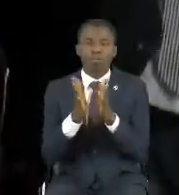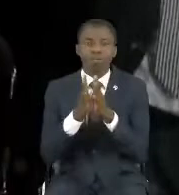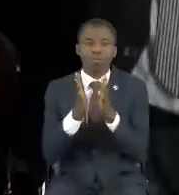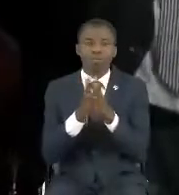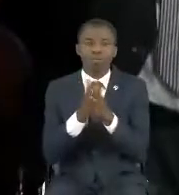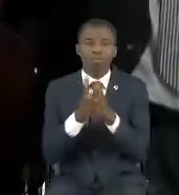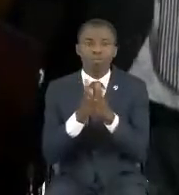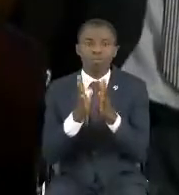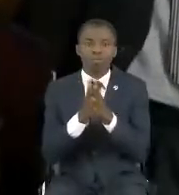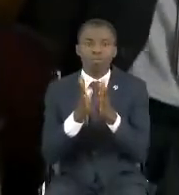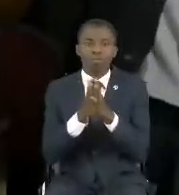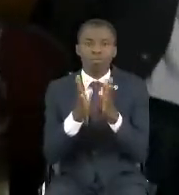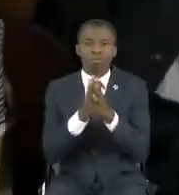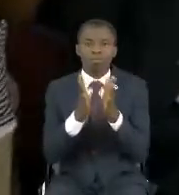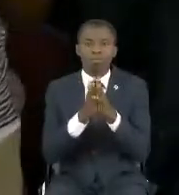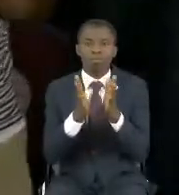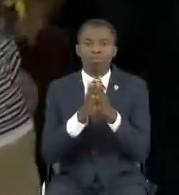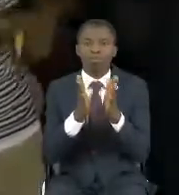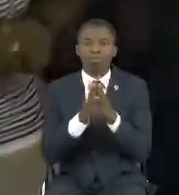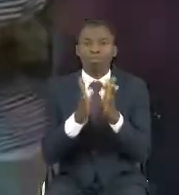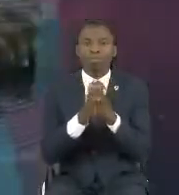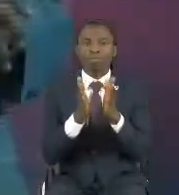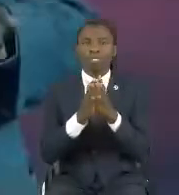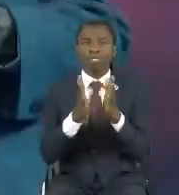Somebody shout tonight.